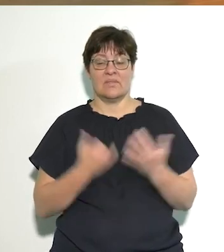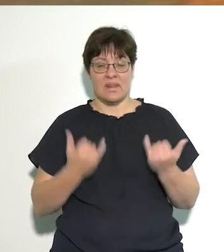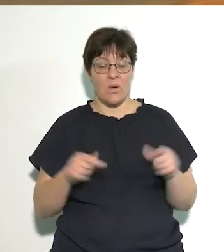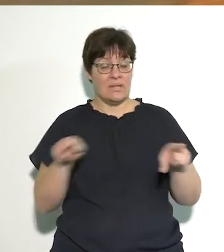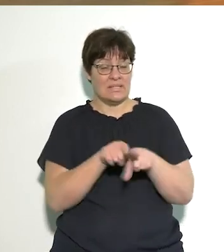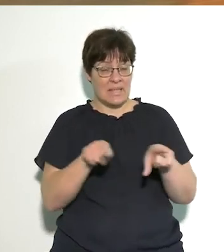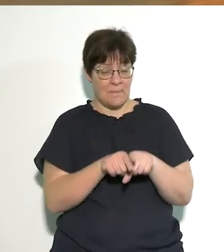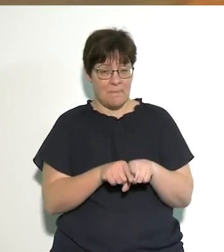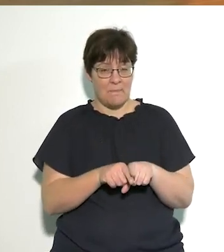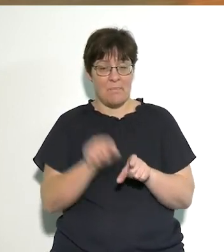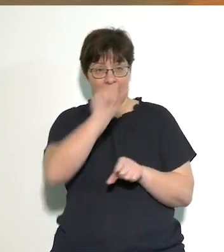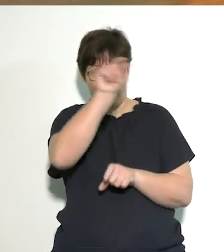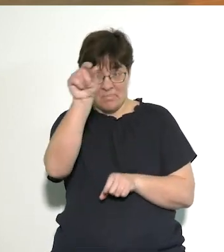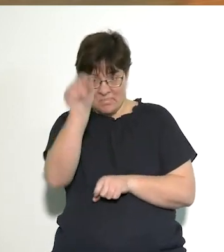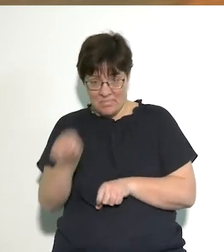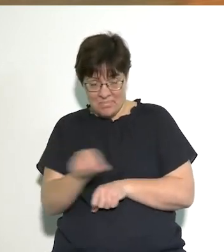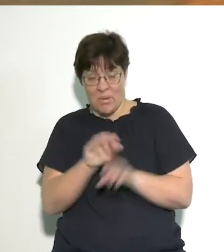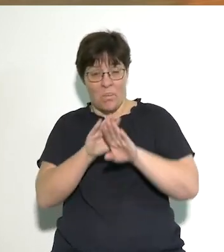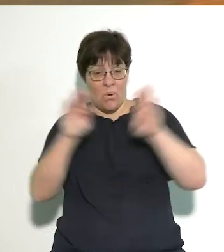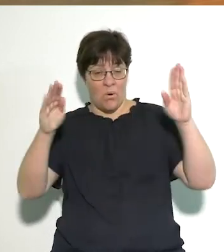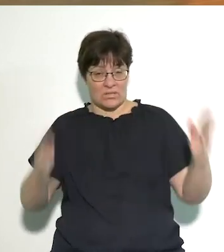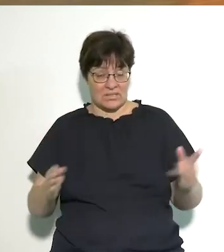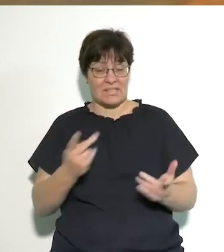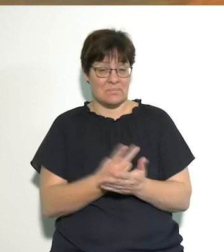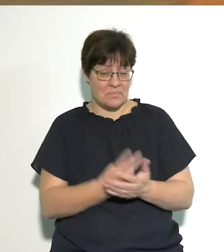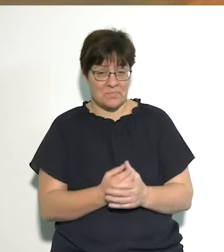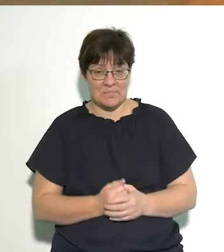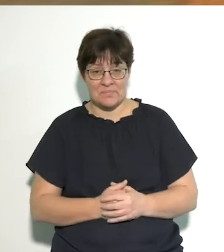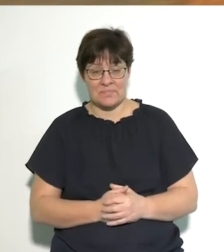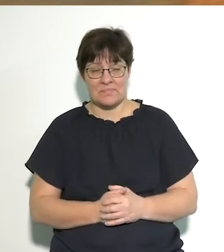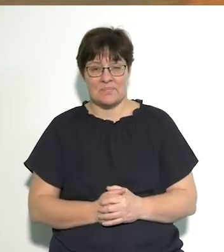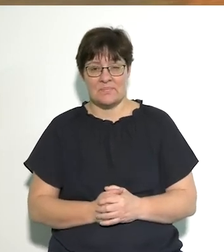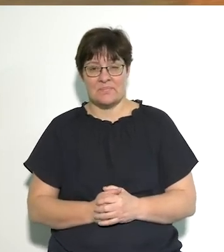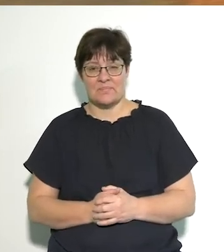Now I'll paint the outline of the shape on the board.